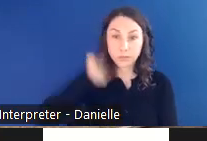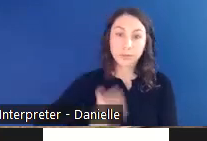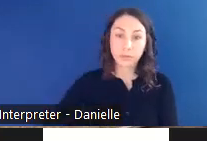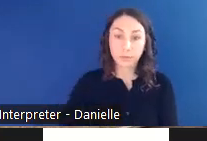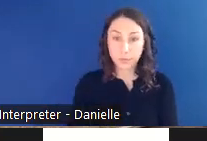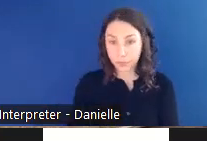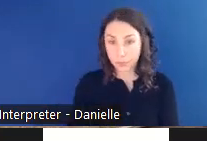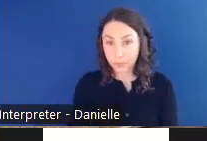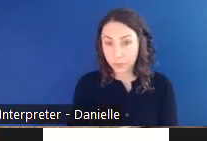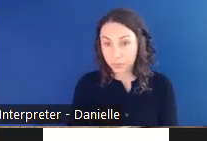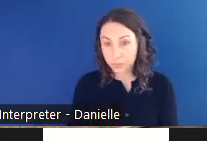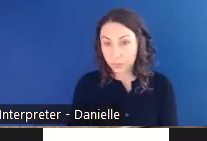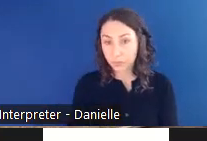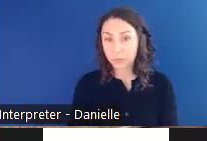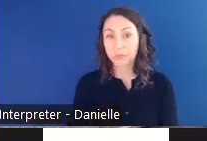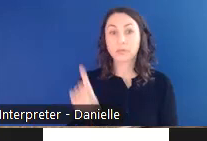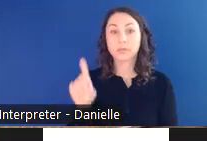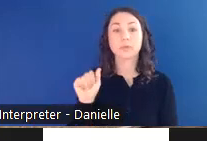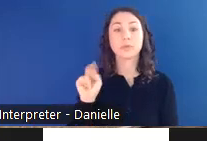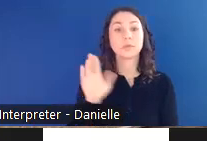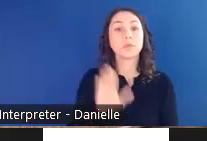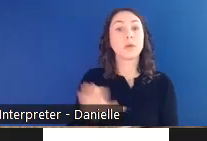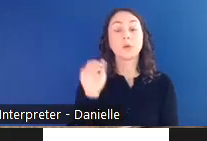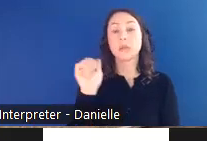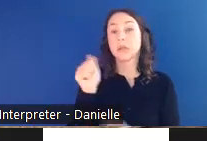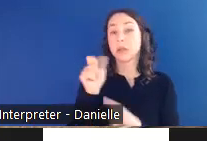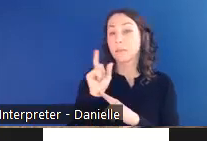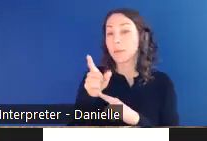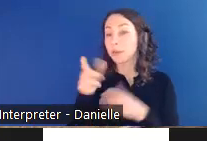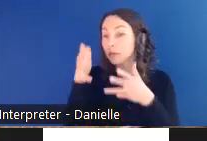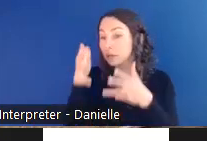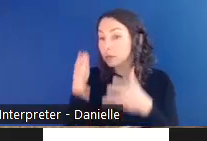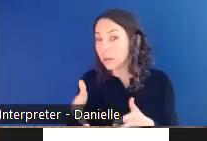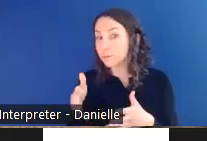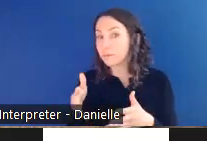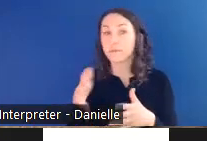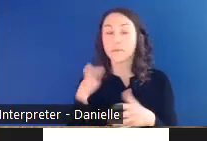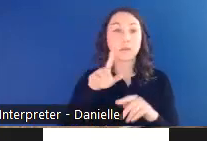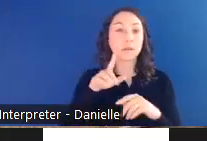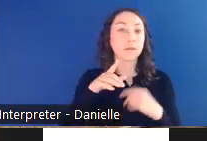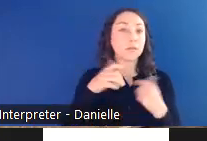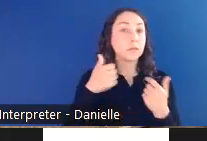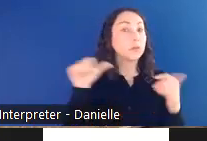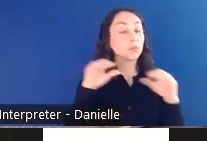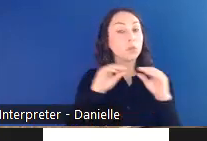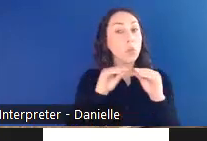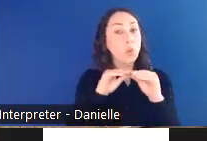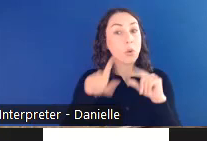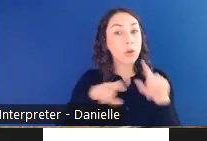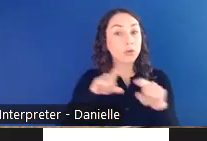So we've got about 10 minutes left reserved for questions. Anything else we can address?